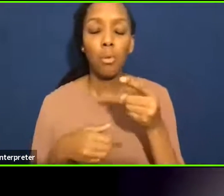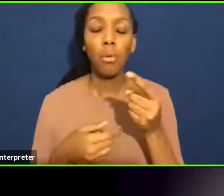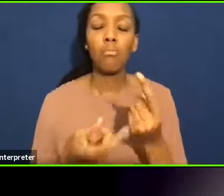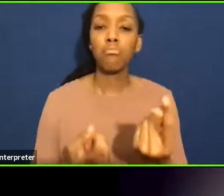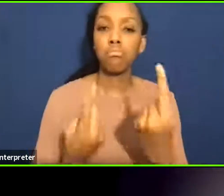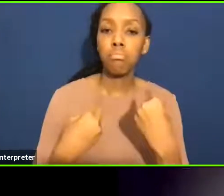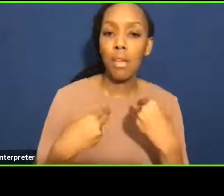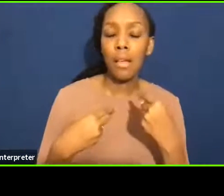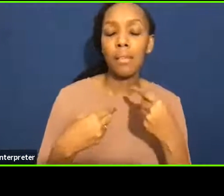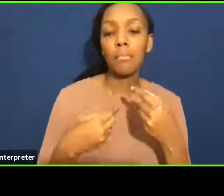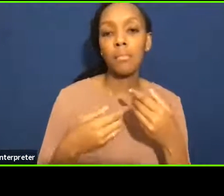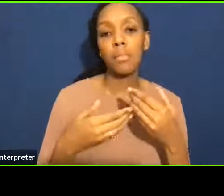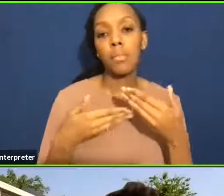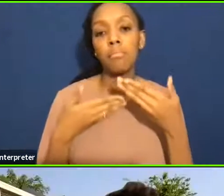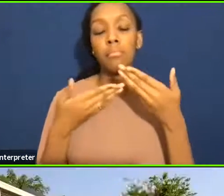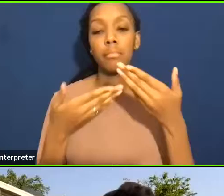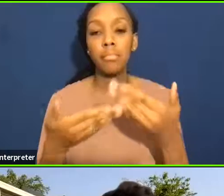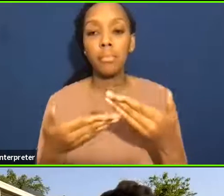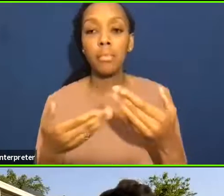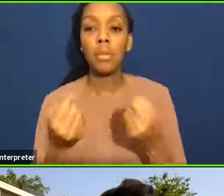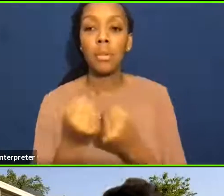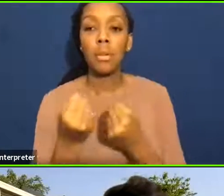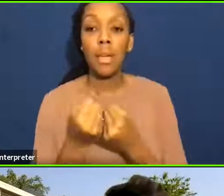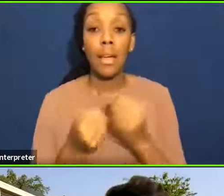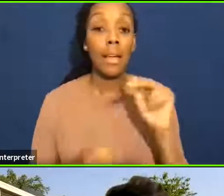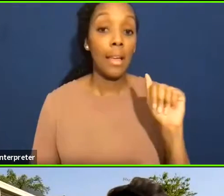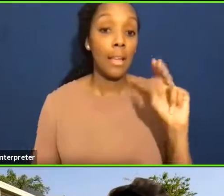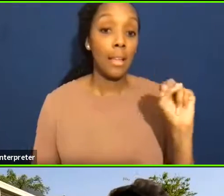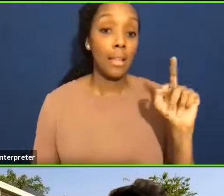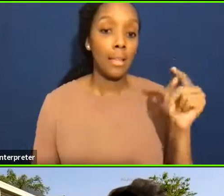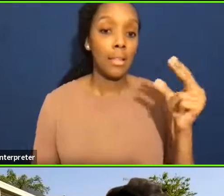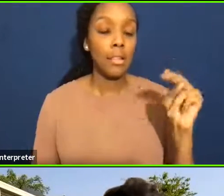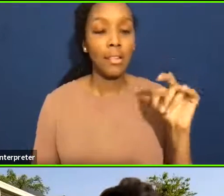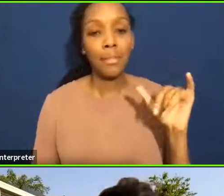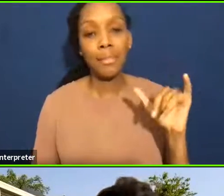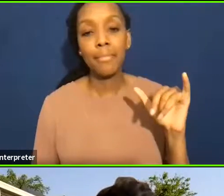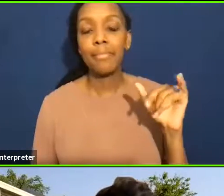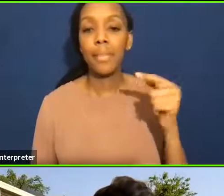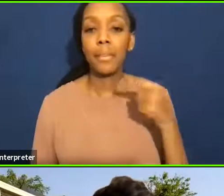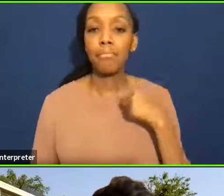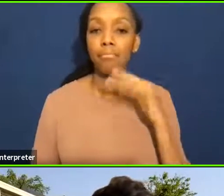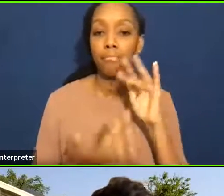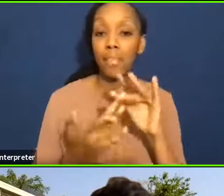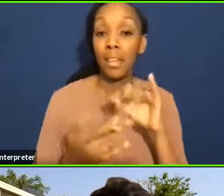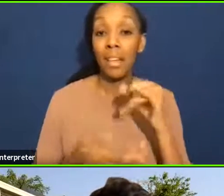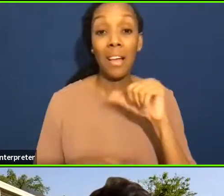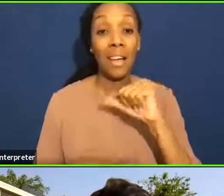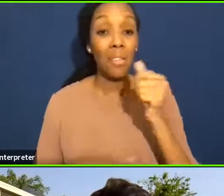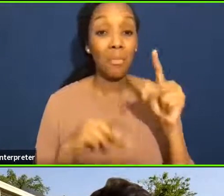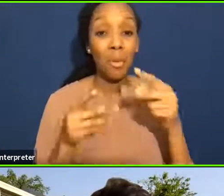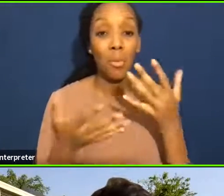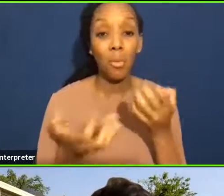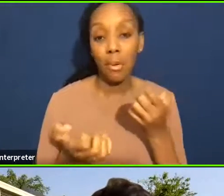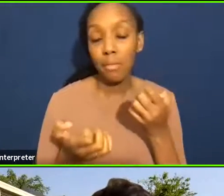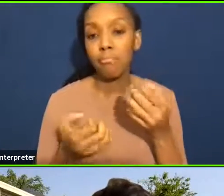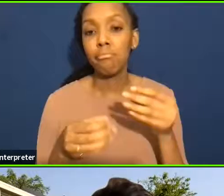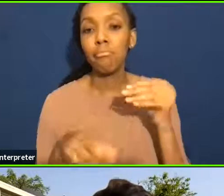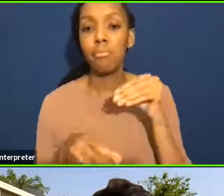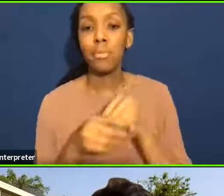input. Anthony, I was definitely going to reach out to you directly, but yeah, if anyone else on Finance Committee wants to be included, absolutely.